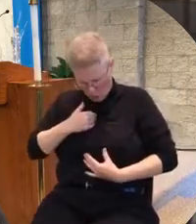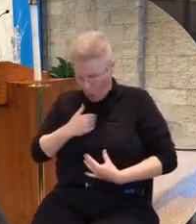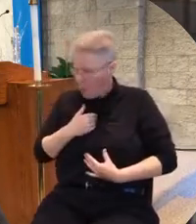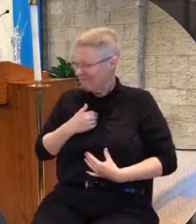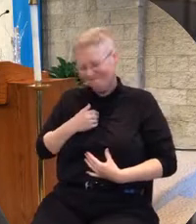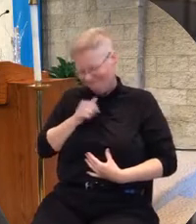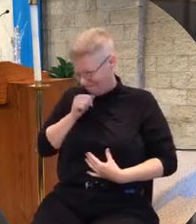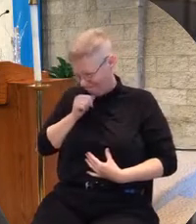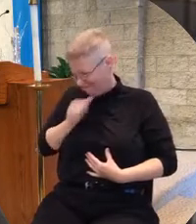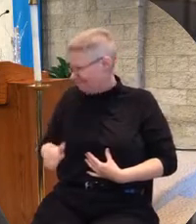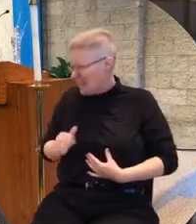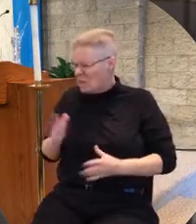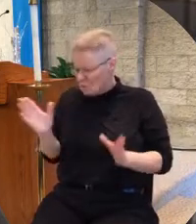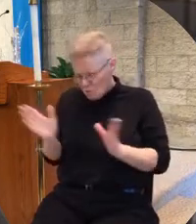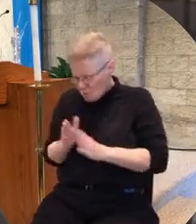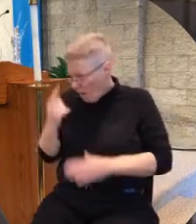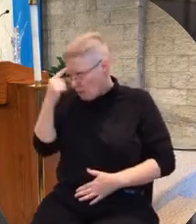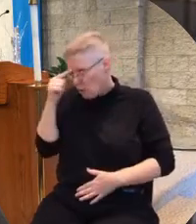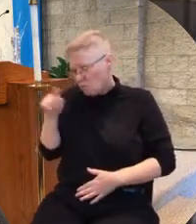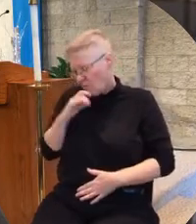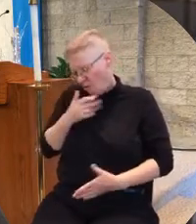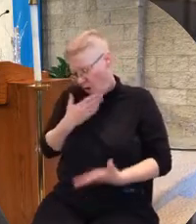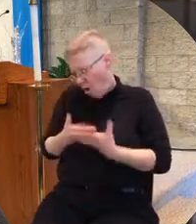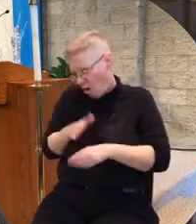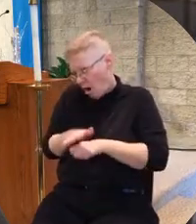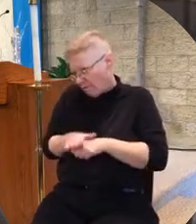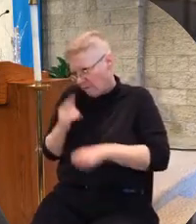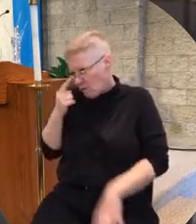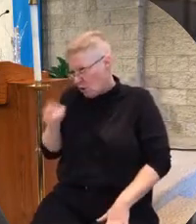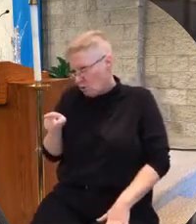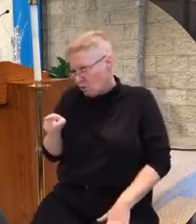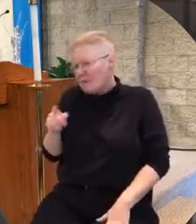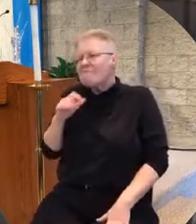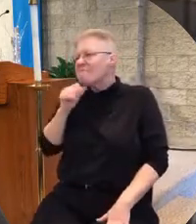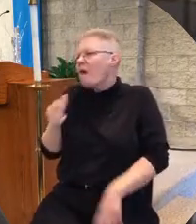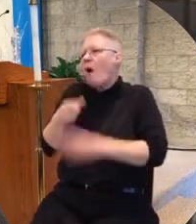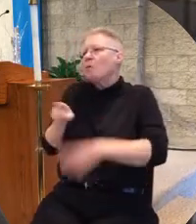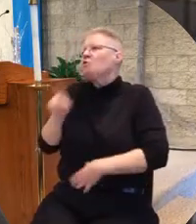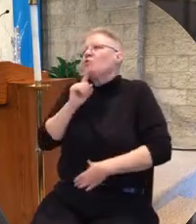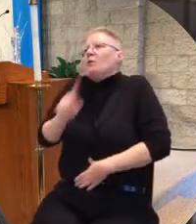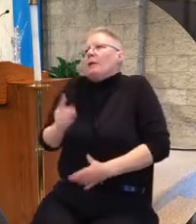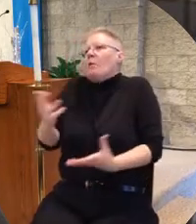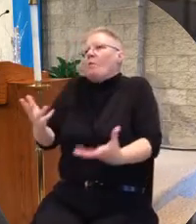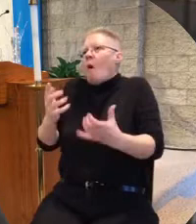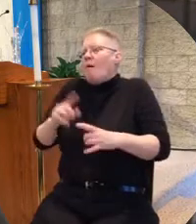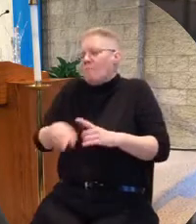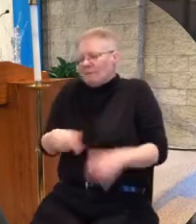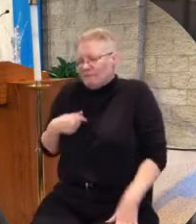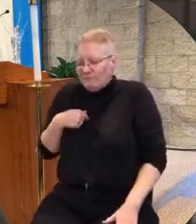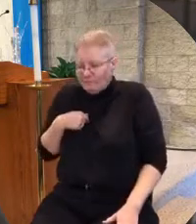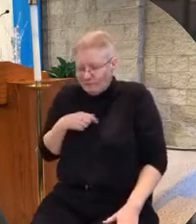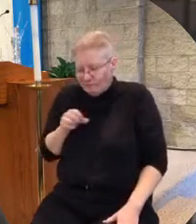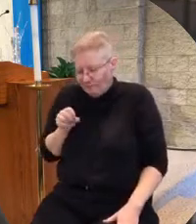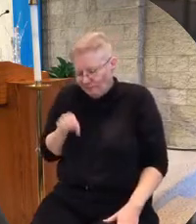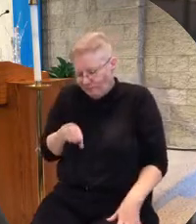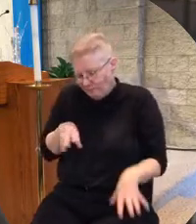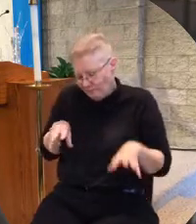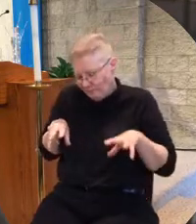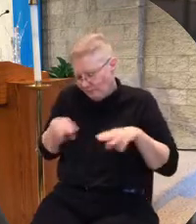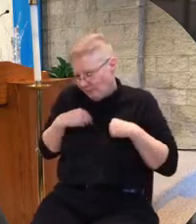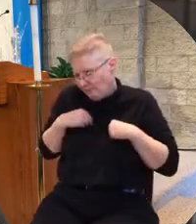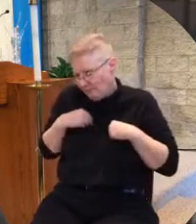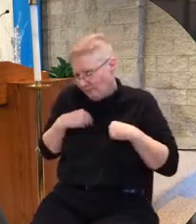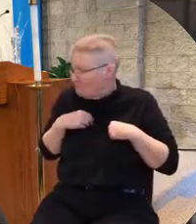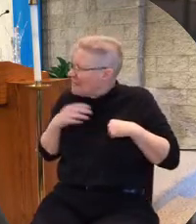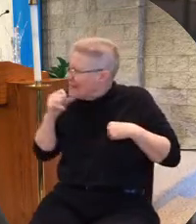you. You know that it's not what you really want, but you accept it. You say yes to it,